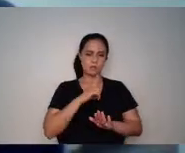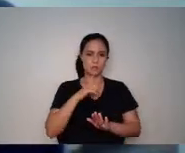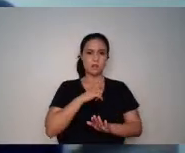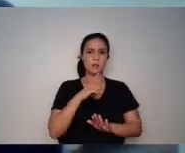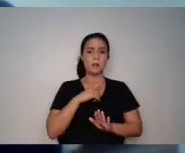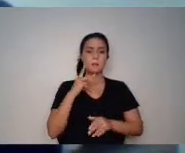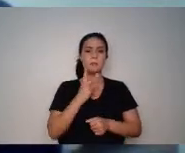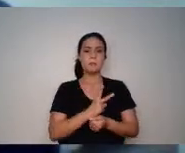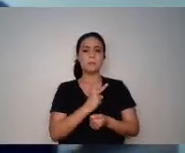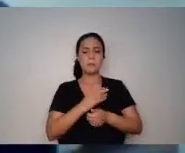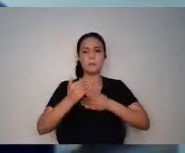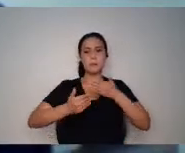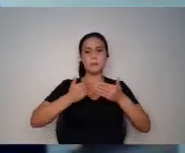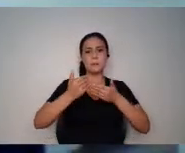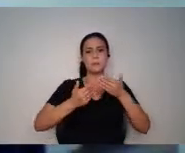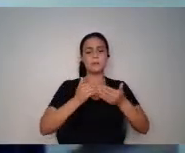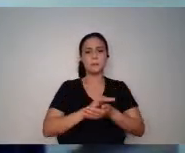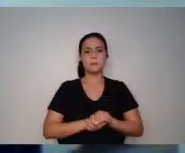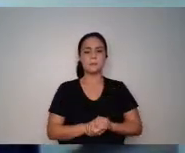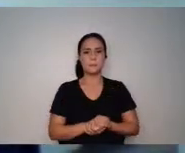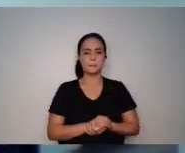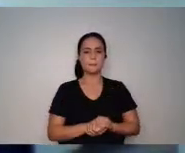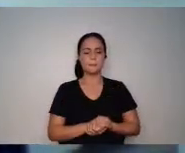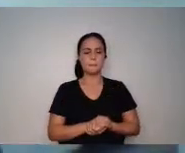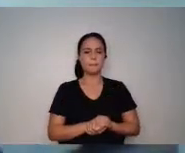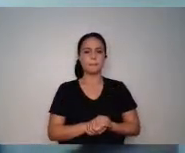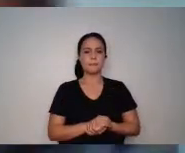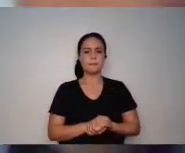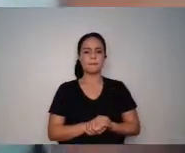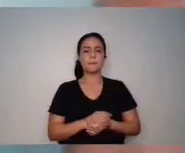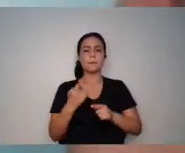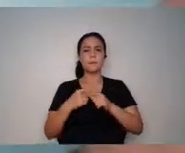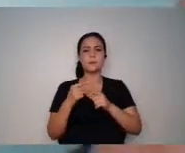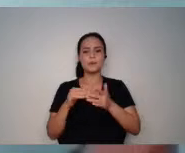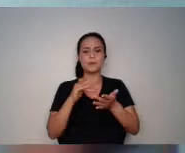a way to make the employee,